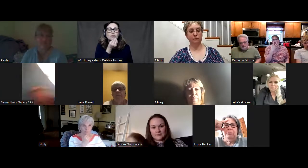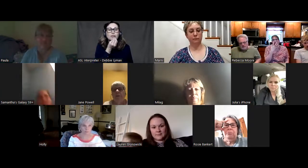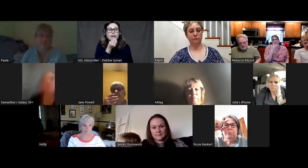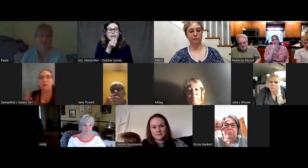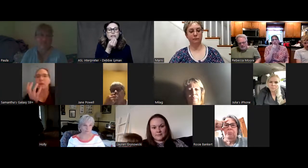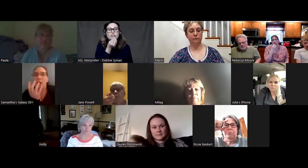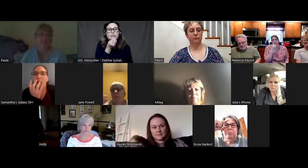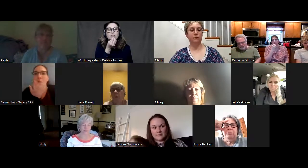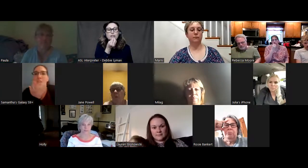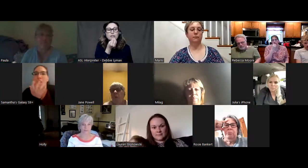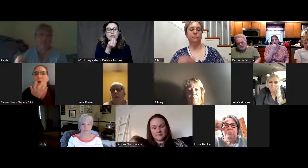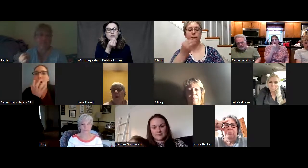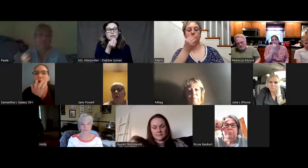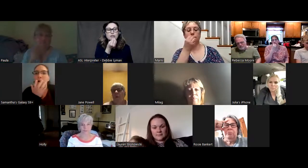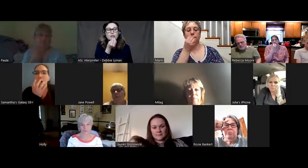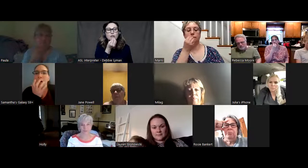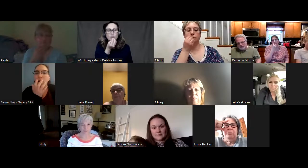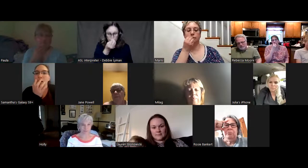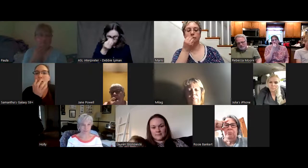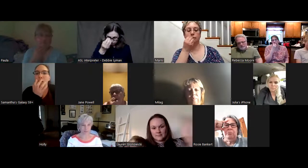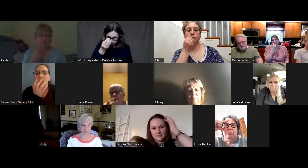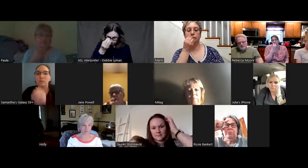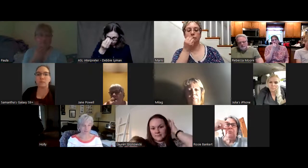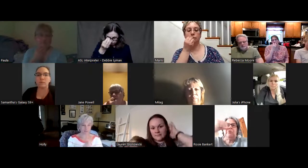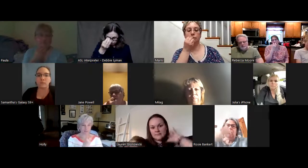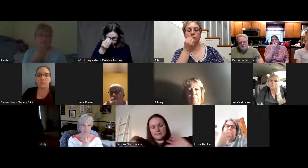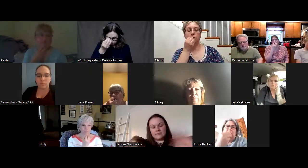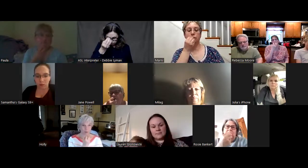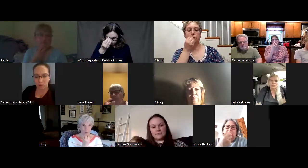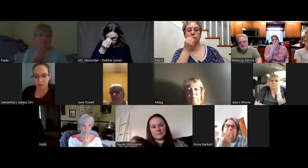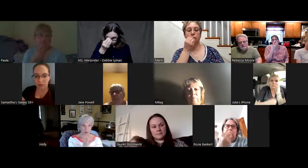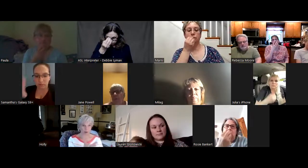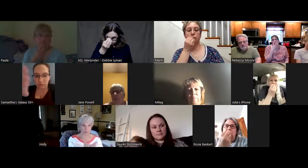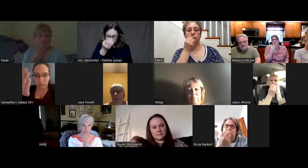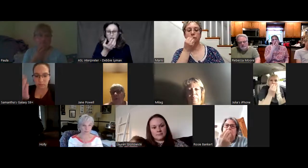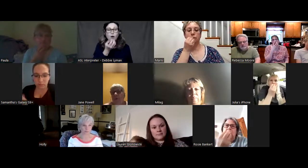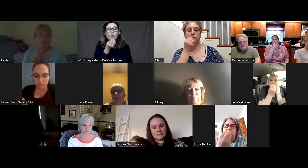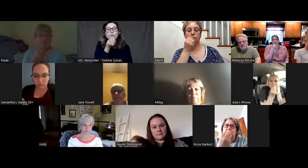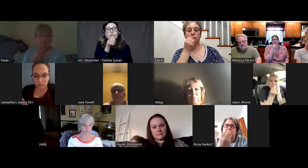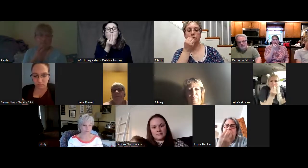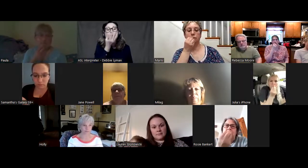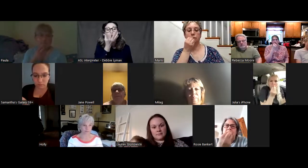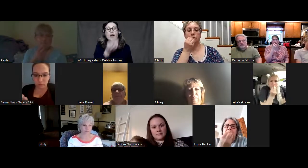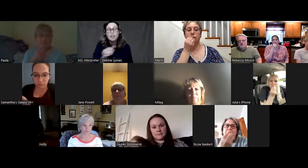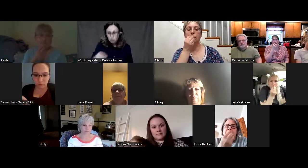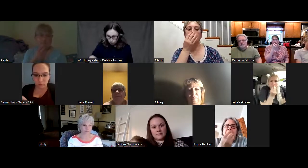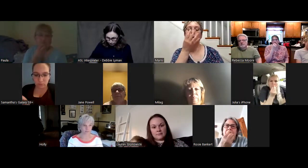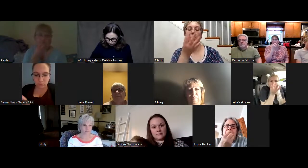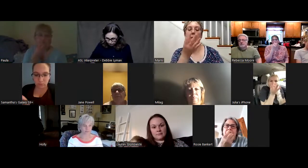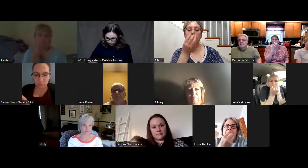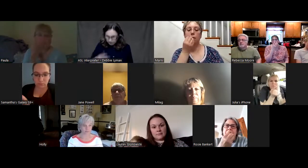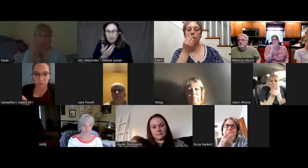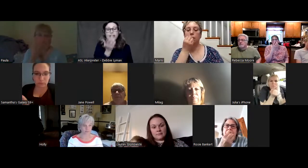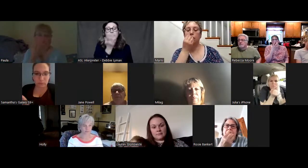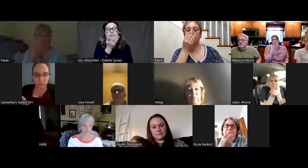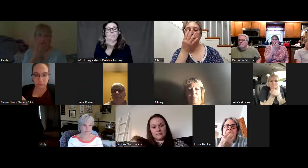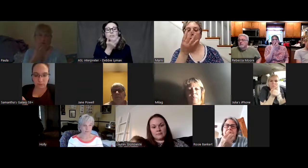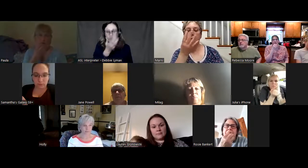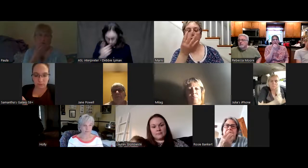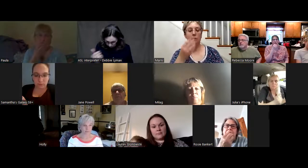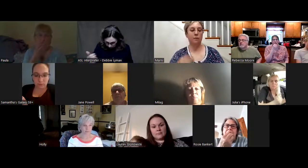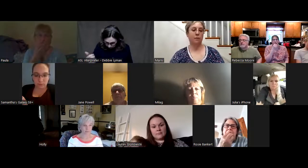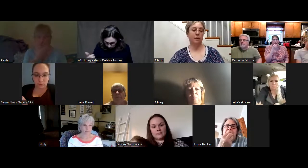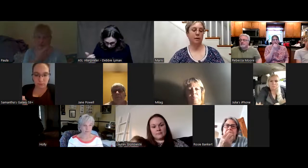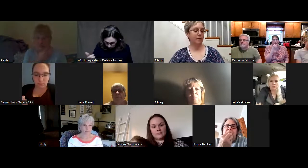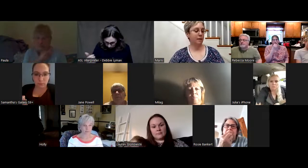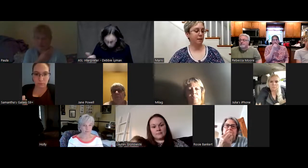Warm. So your fingers are closed. Oh, okay. Oh. So here, yeah, here they do